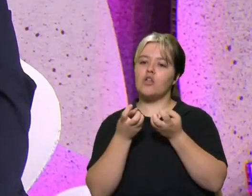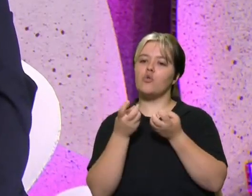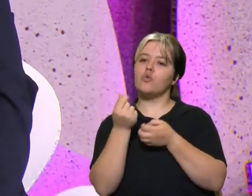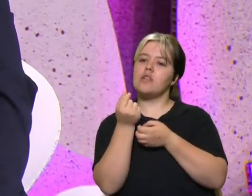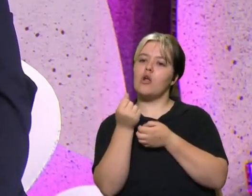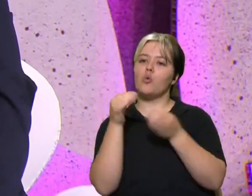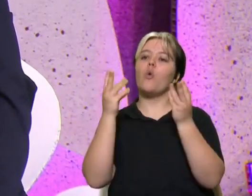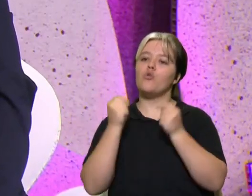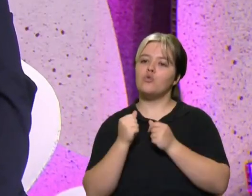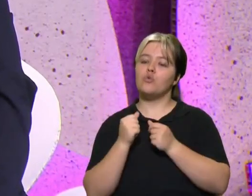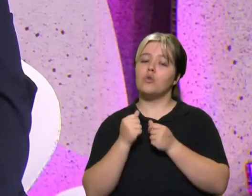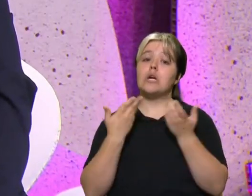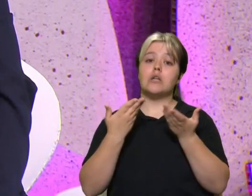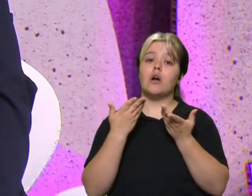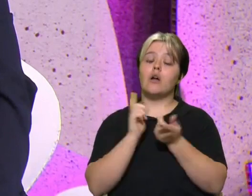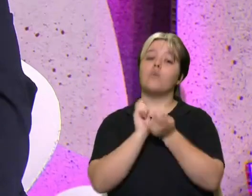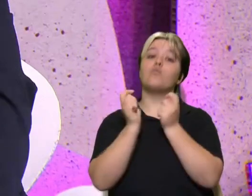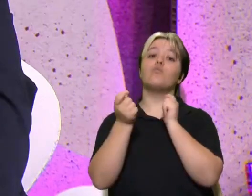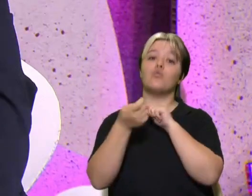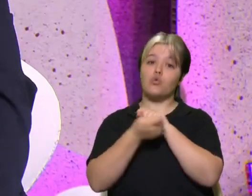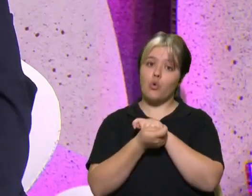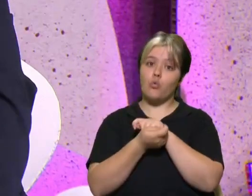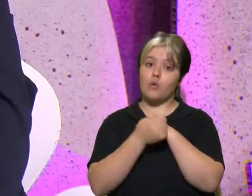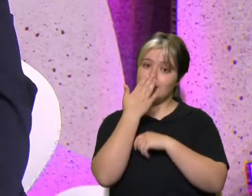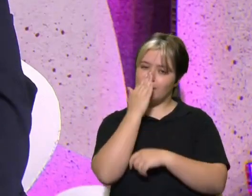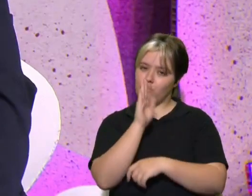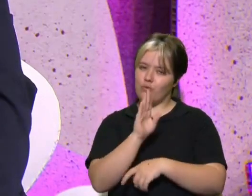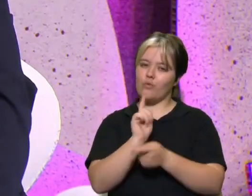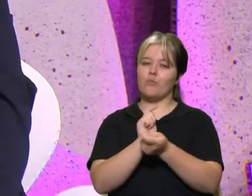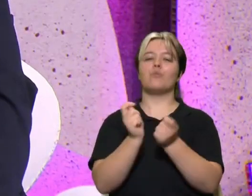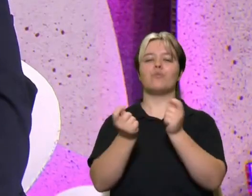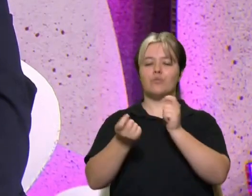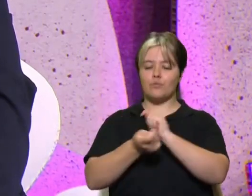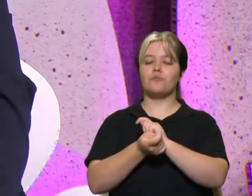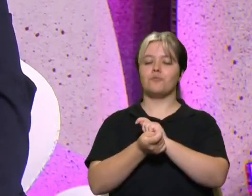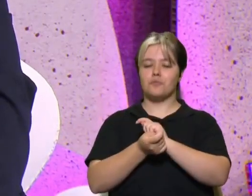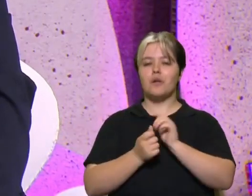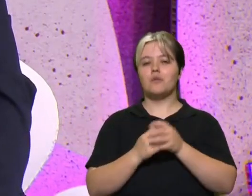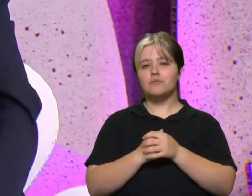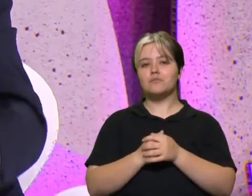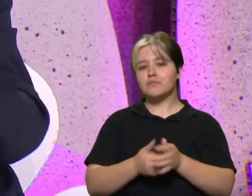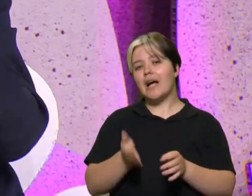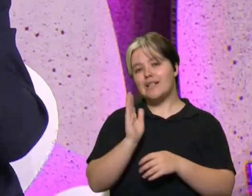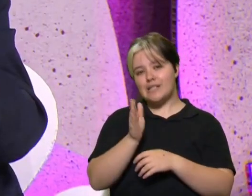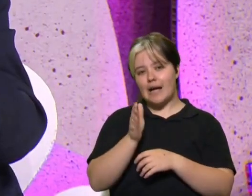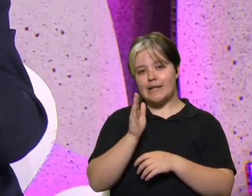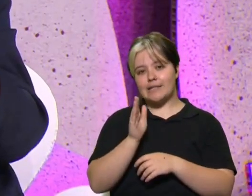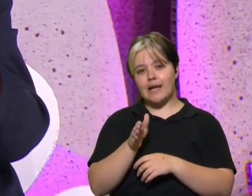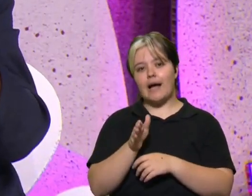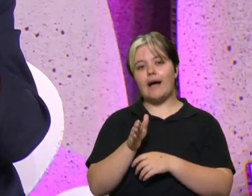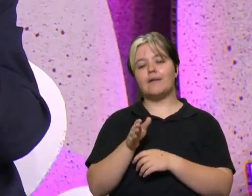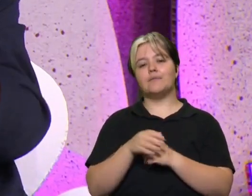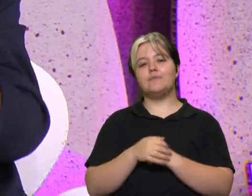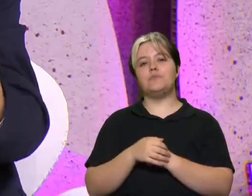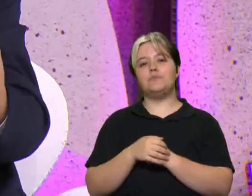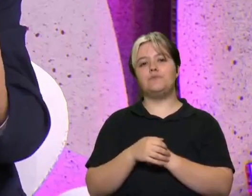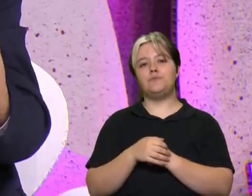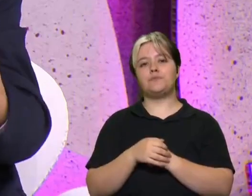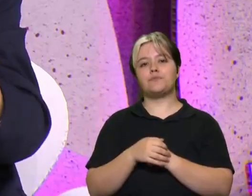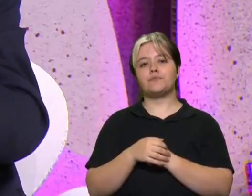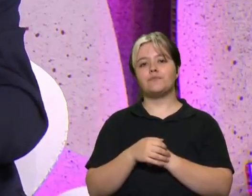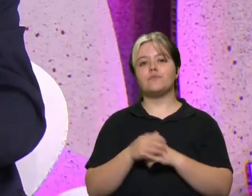using this tool or instrument, and it's changed. This attitude has changed,